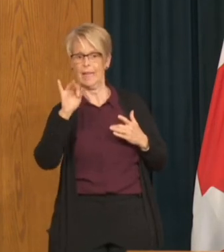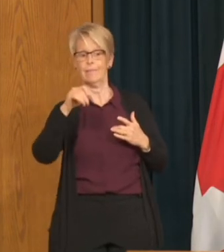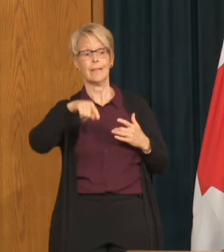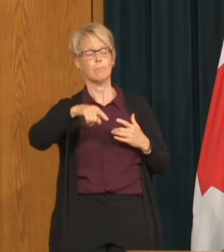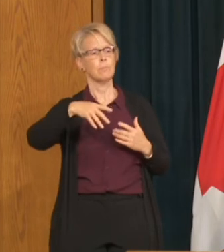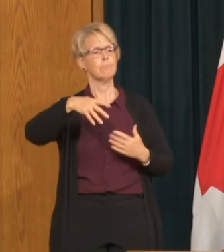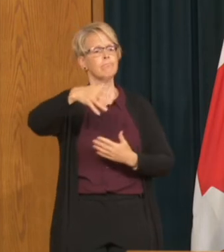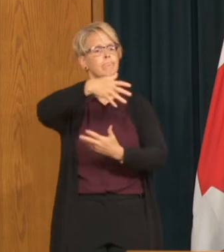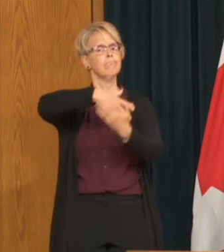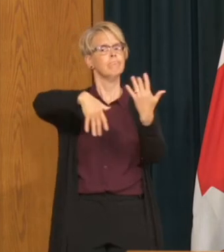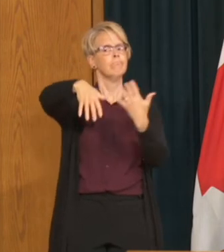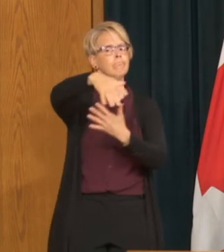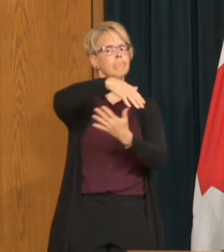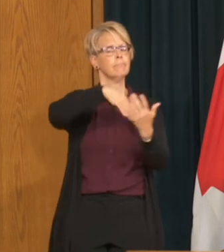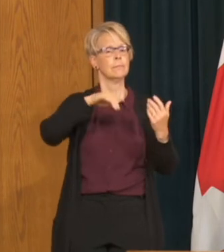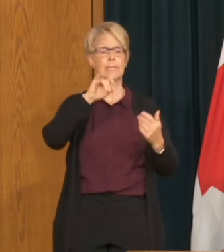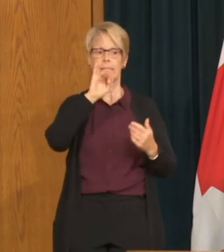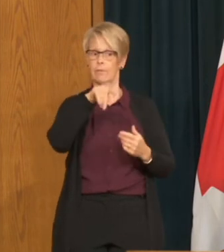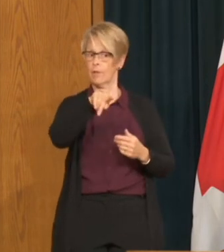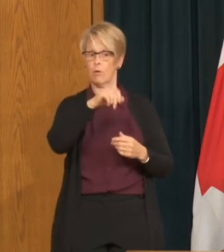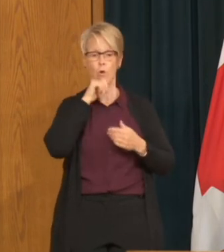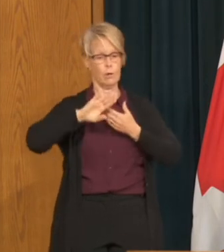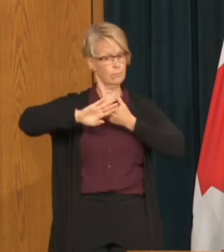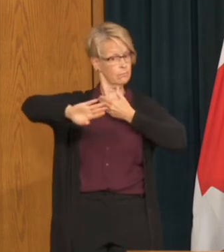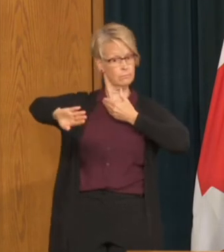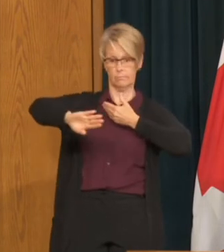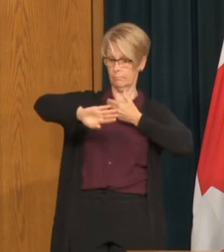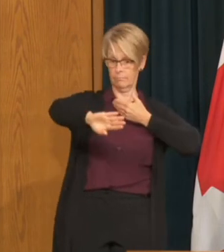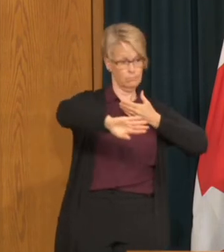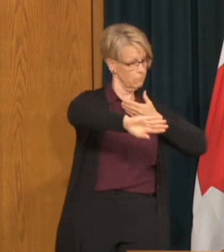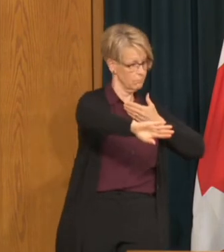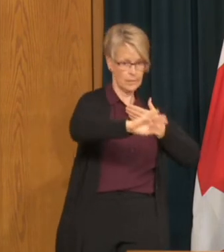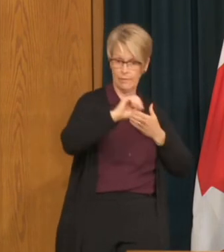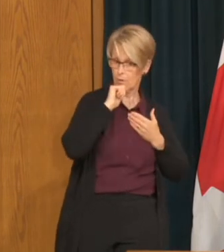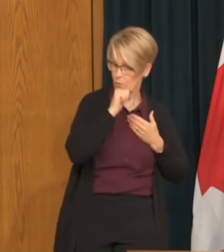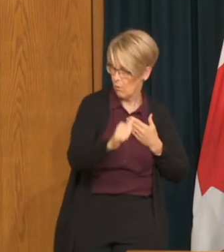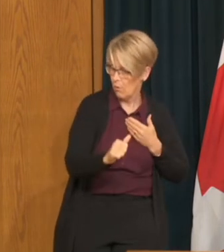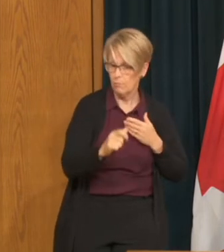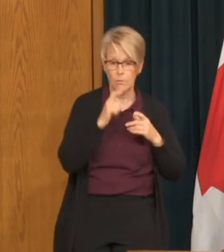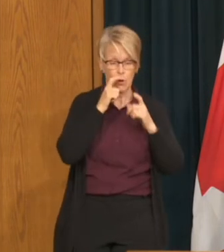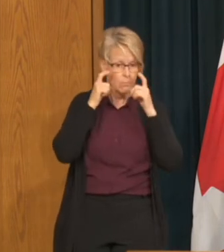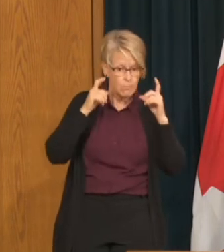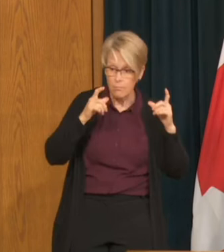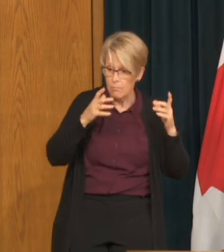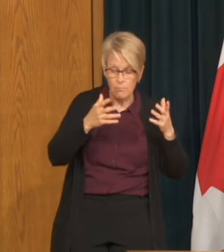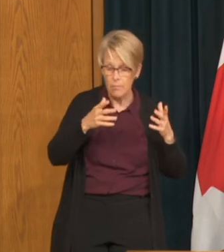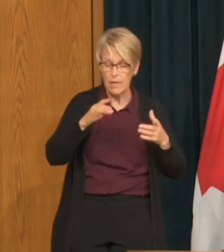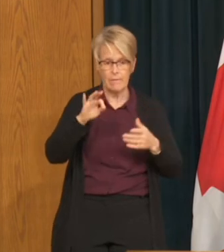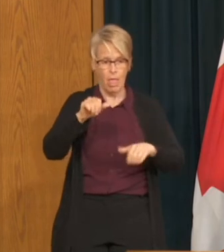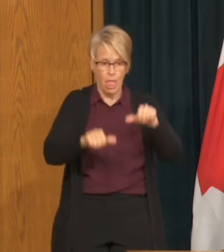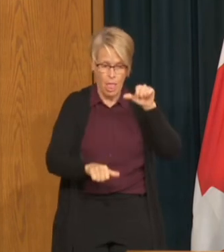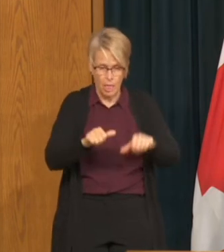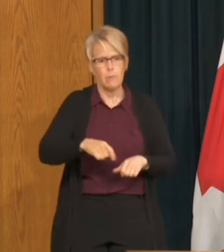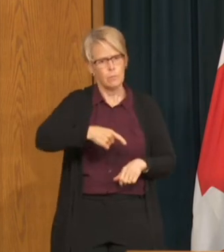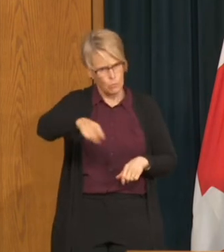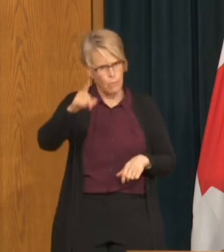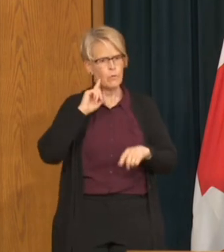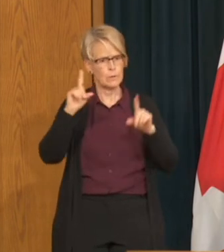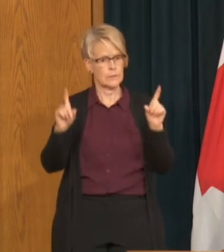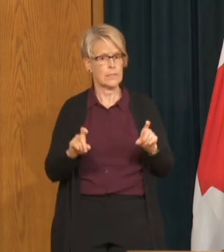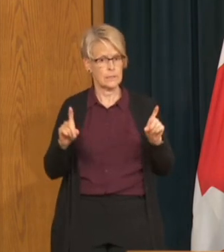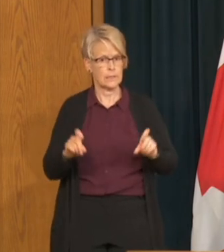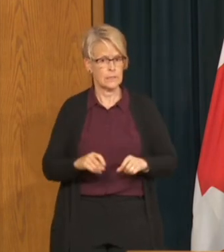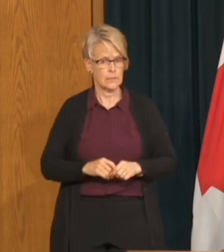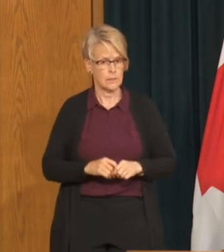about and feel they were not maintaining physical distance, to consider testing if they feel uncertain. Obviously, testing